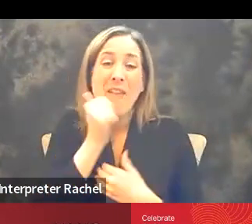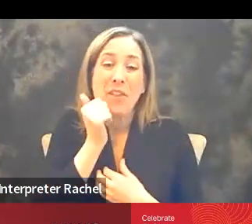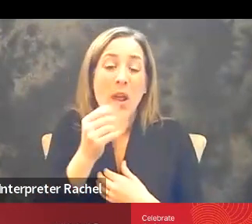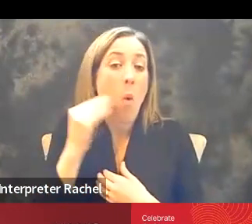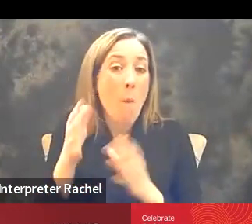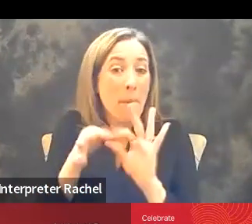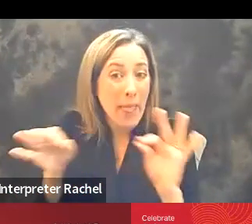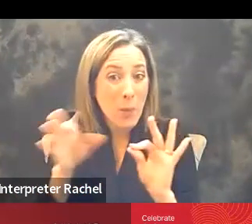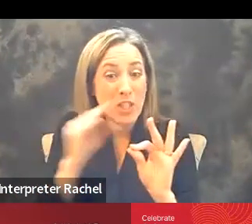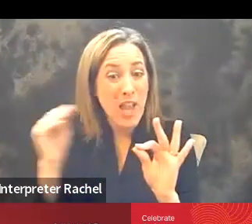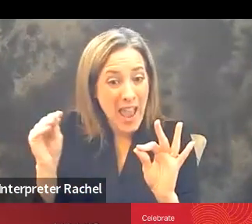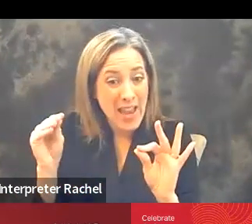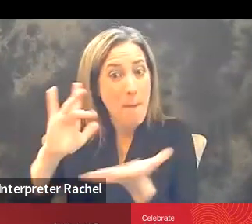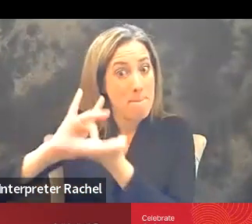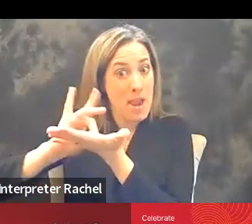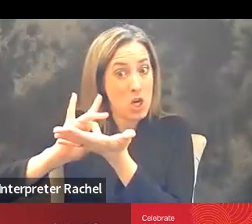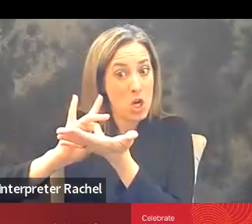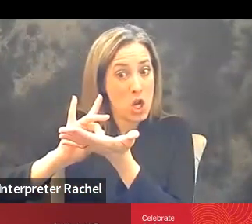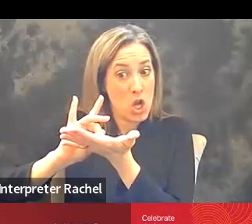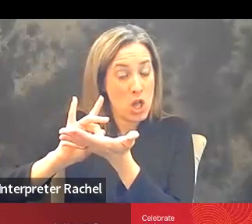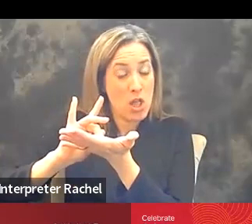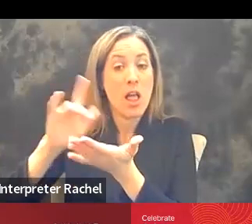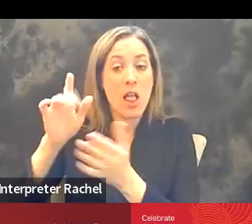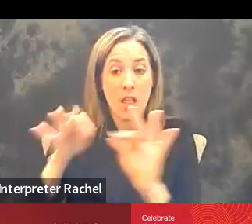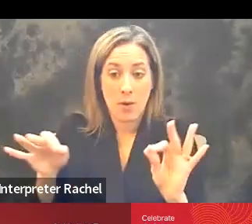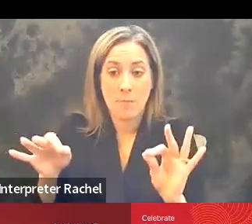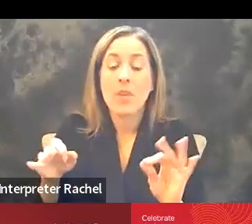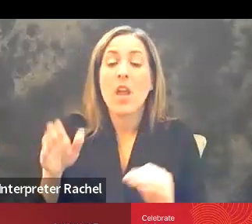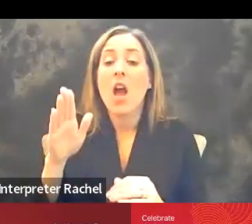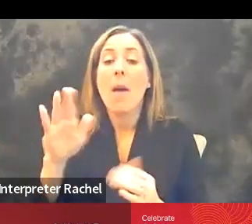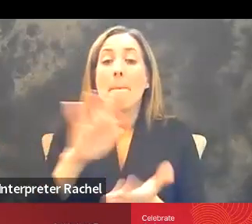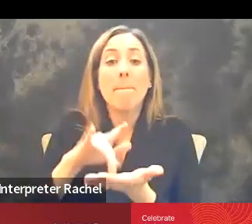one of the big challenges is Syria is the only country in